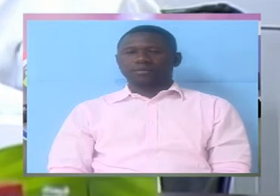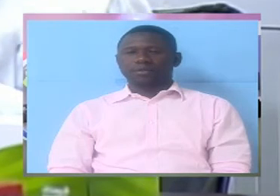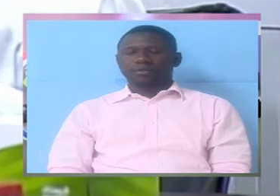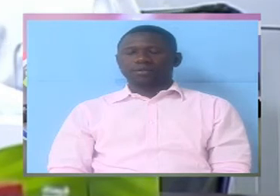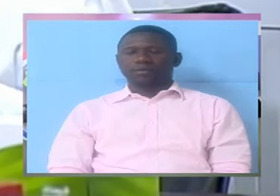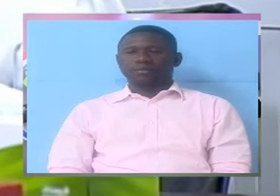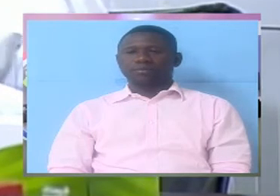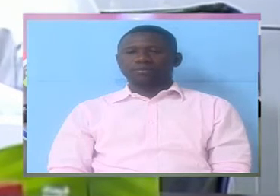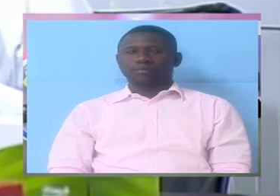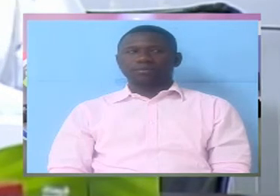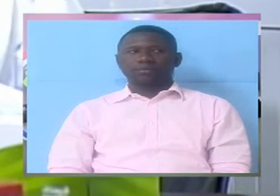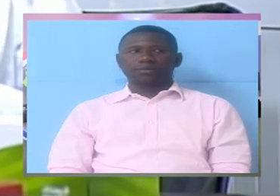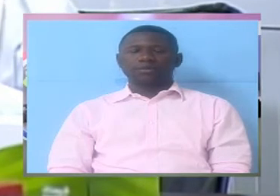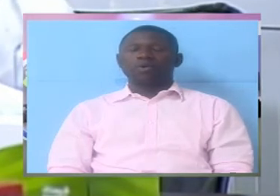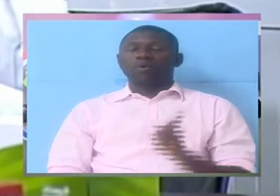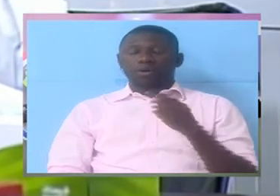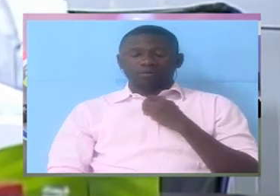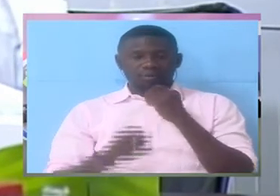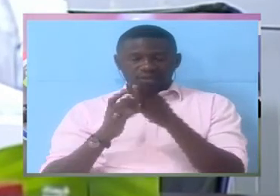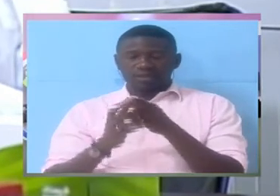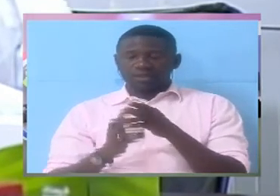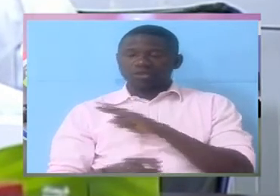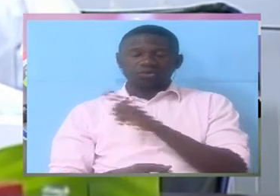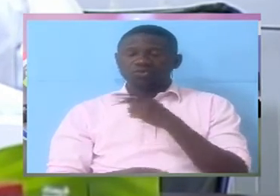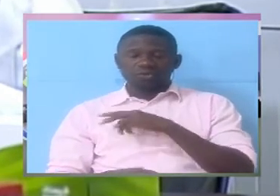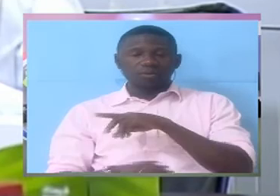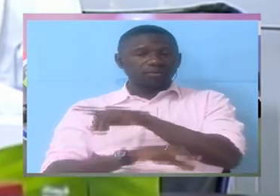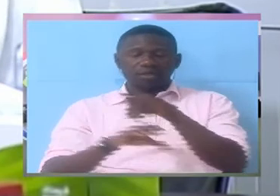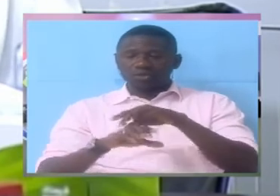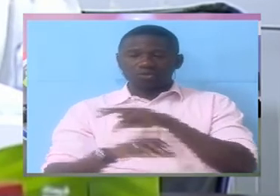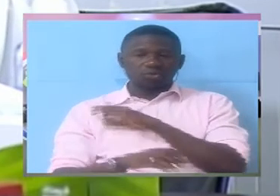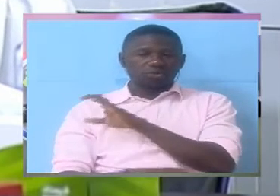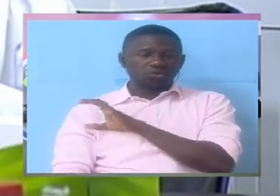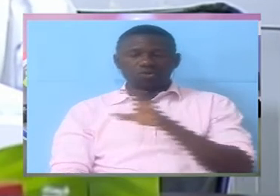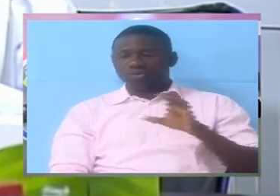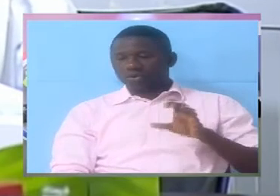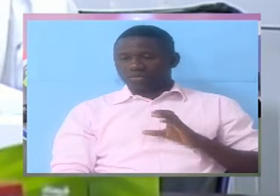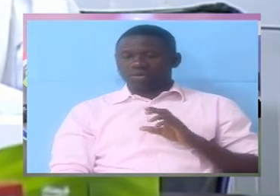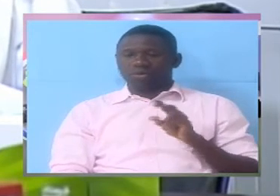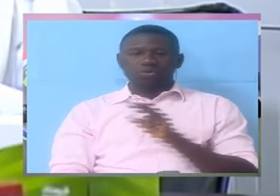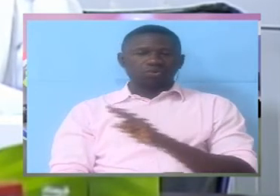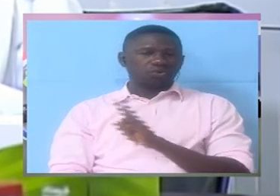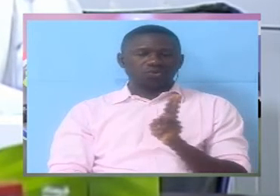Well, what I'm saying here is the place is not a compound. The place